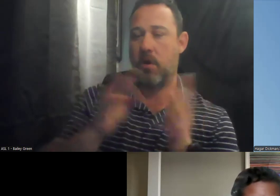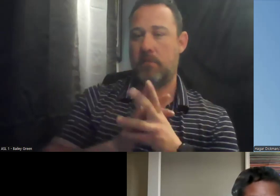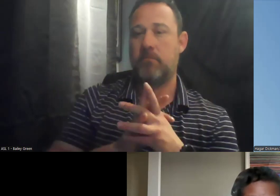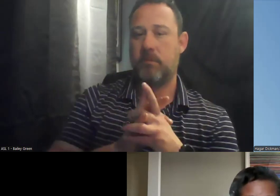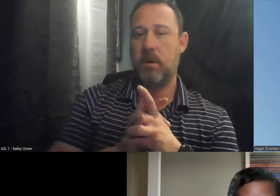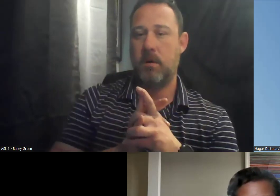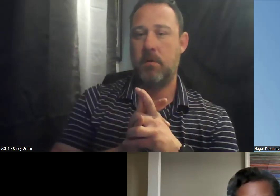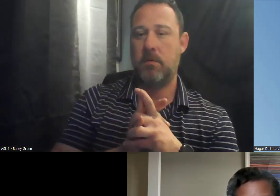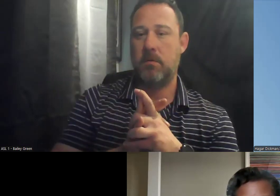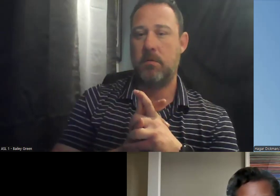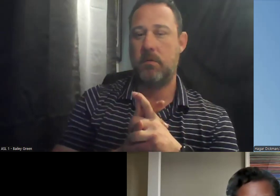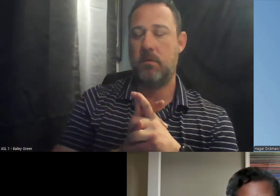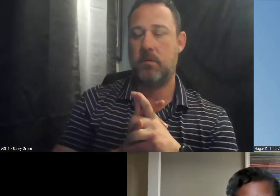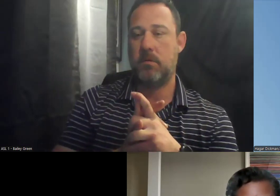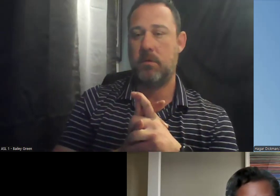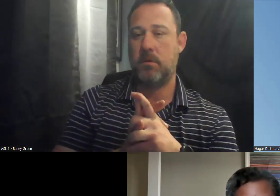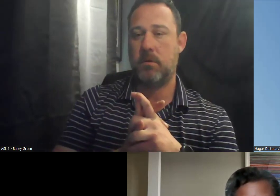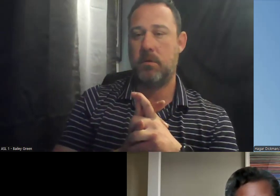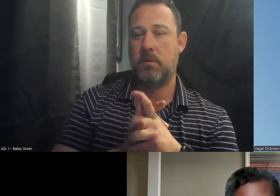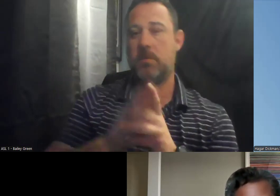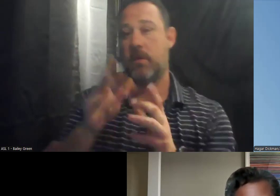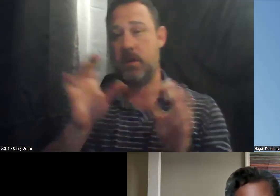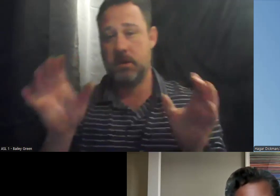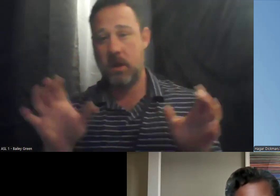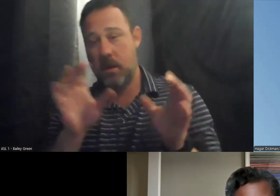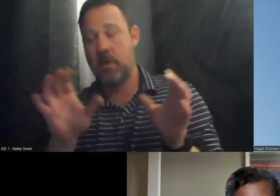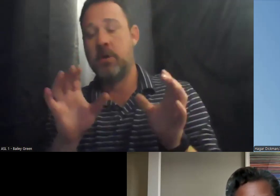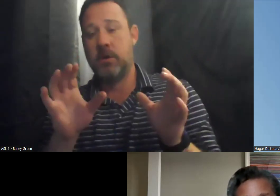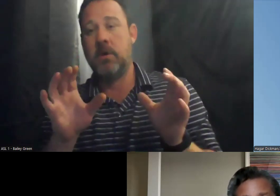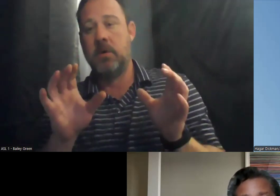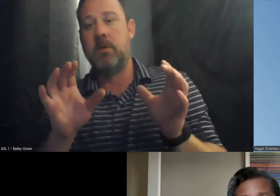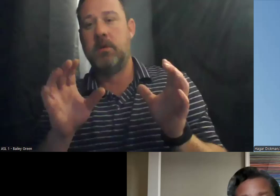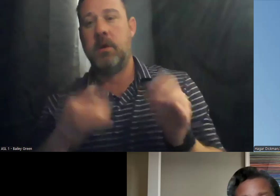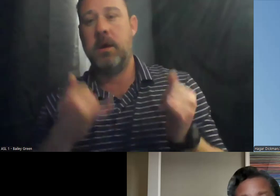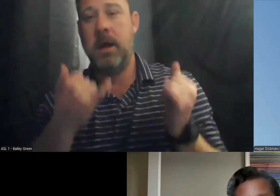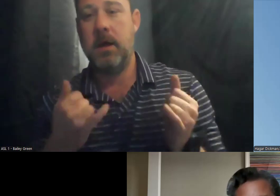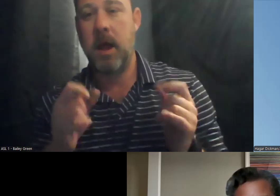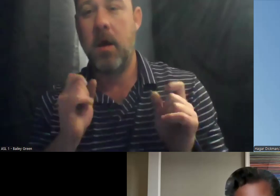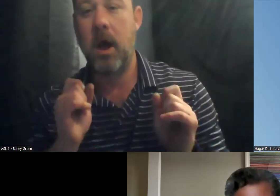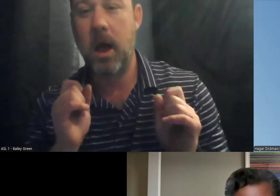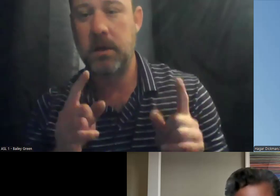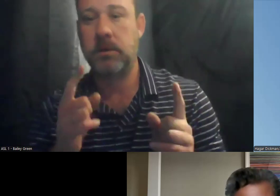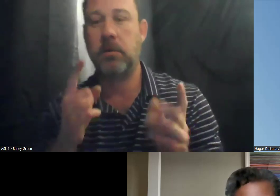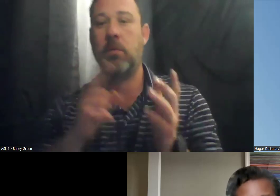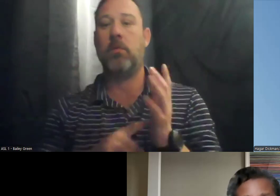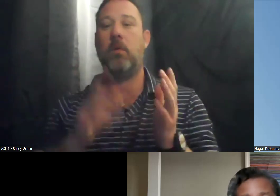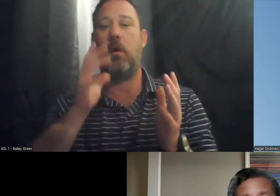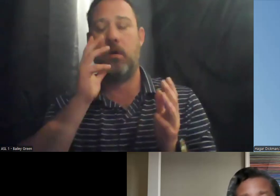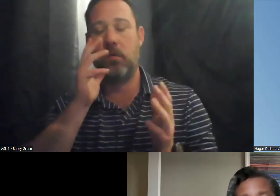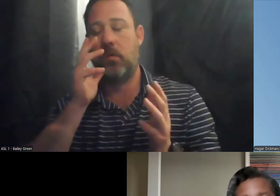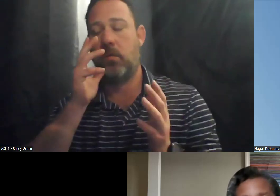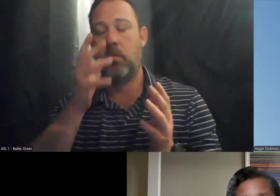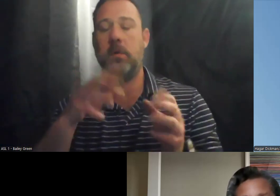the repercussions of these actions, we're now asking, what will it take for